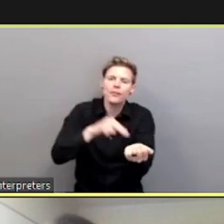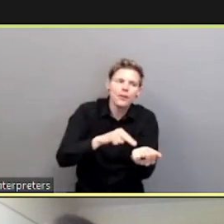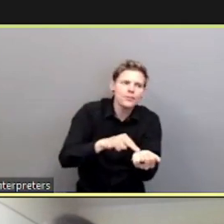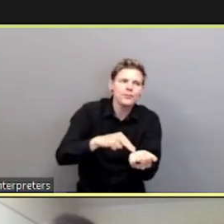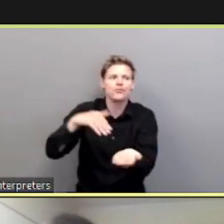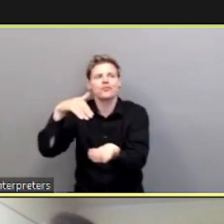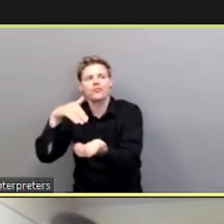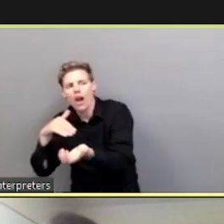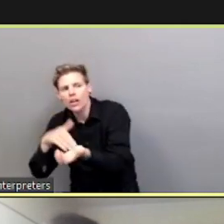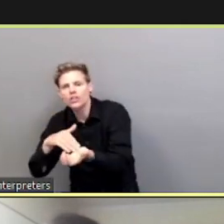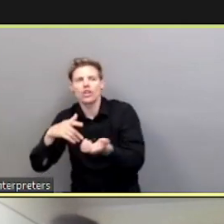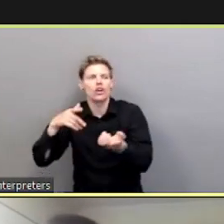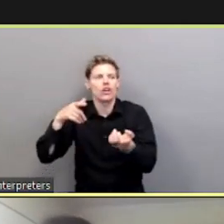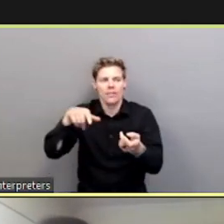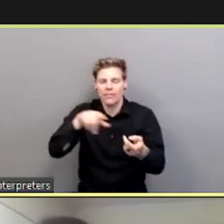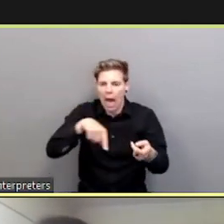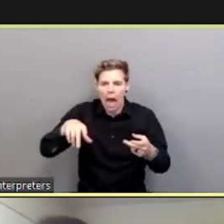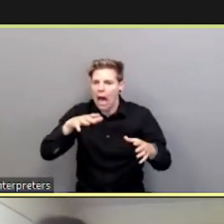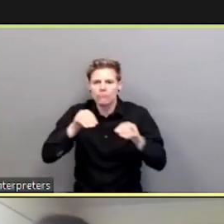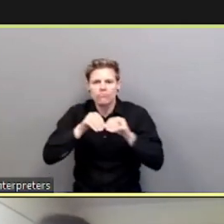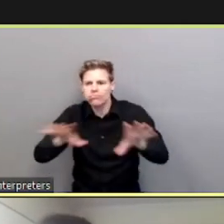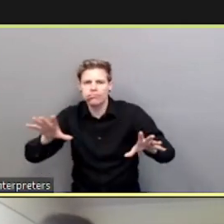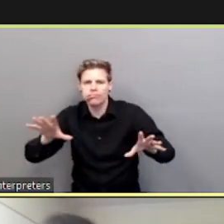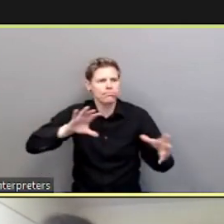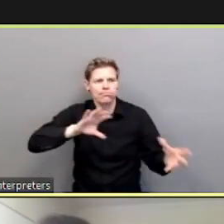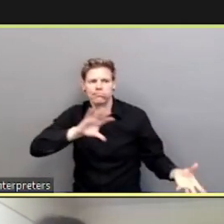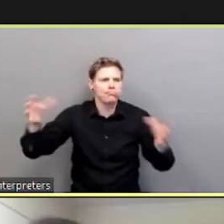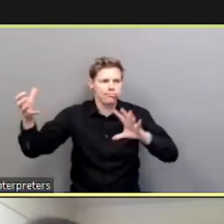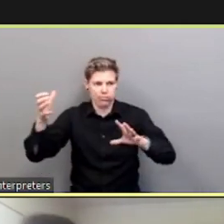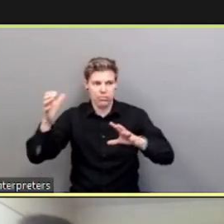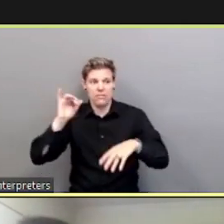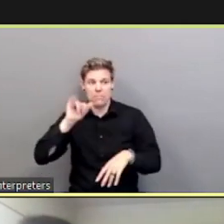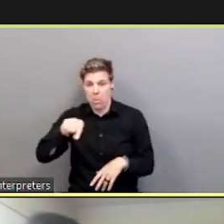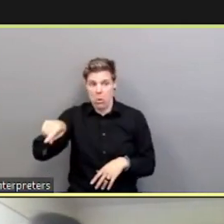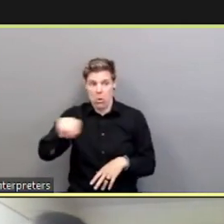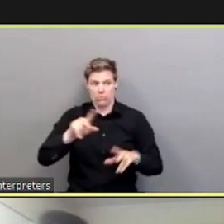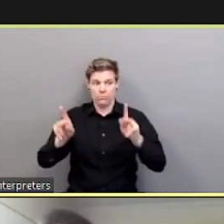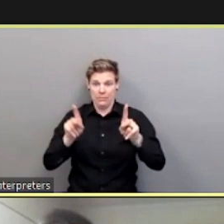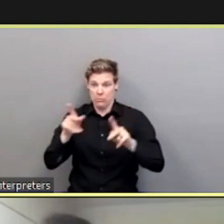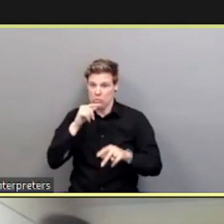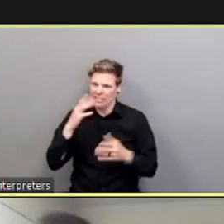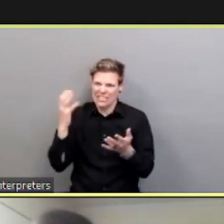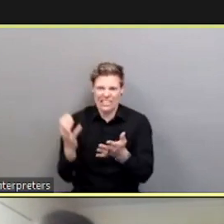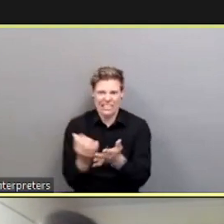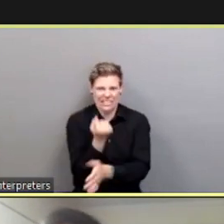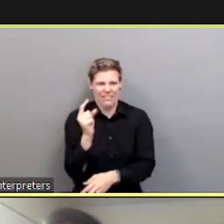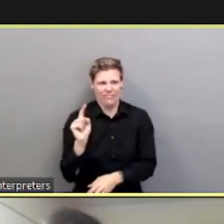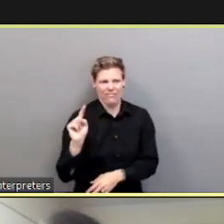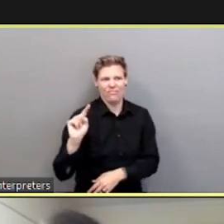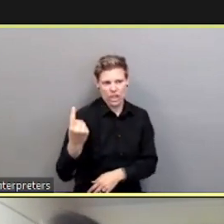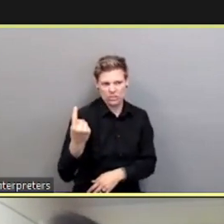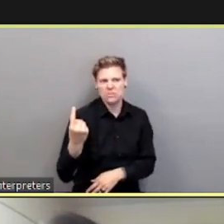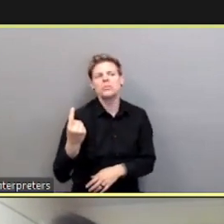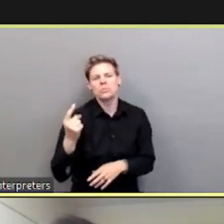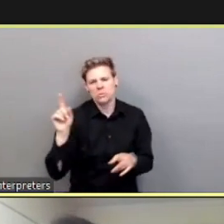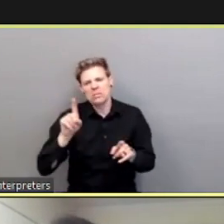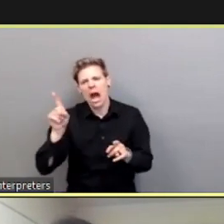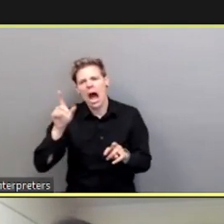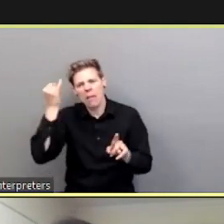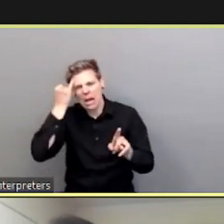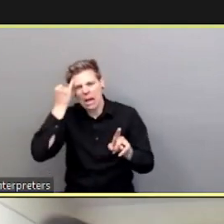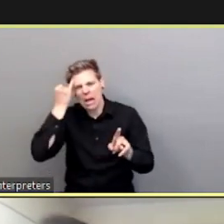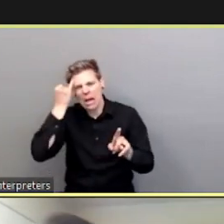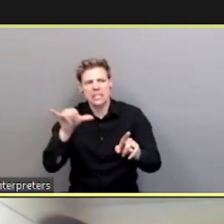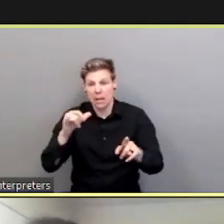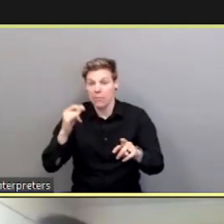teachers, essential care workers. So basically just remember that little curve, and that's pretty much what's going to happen when we go